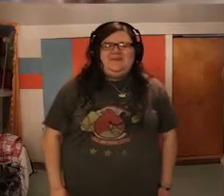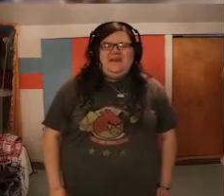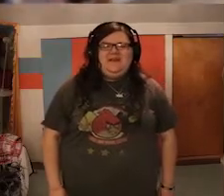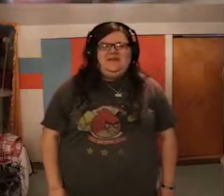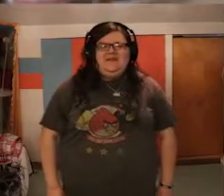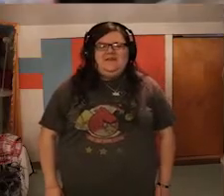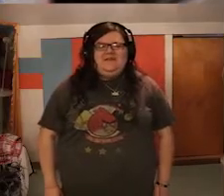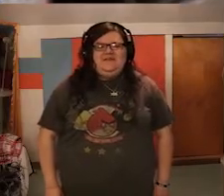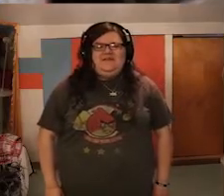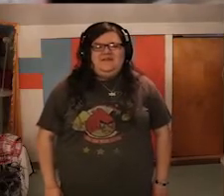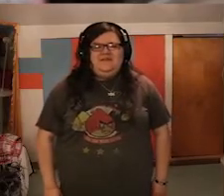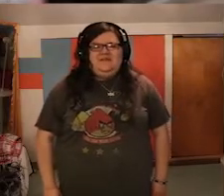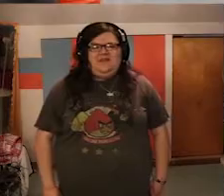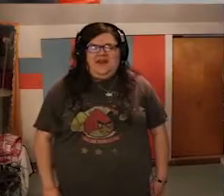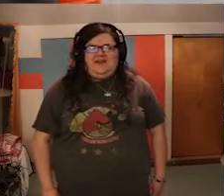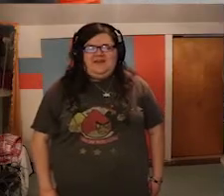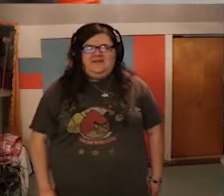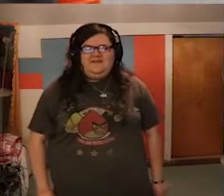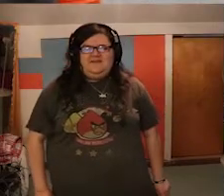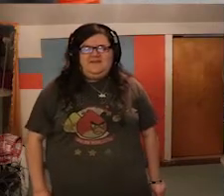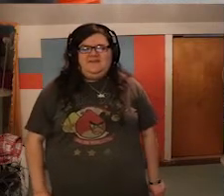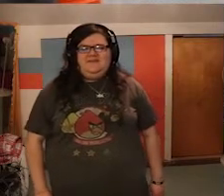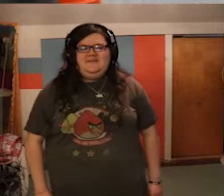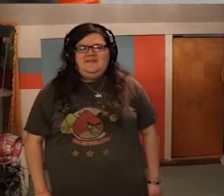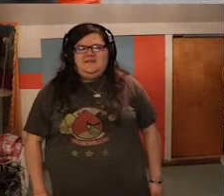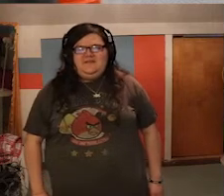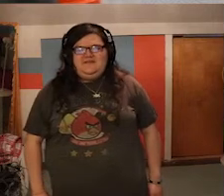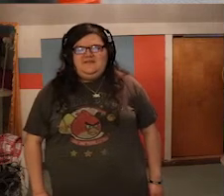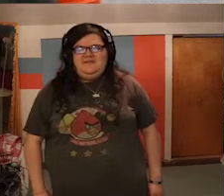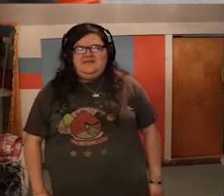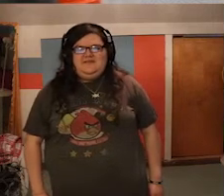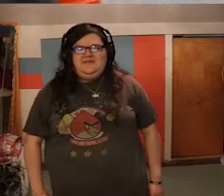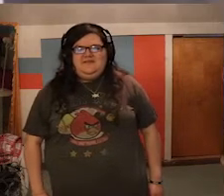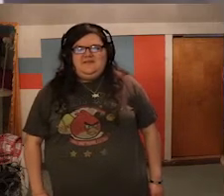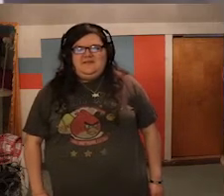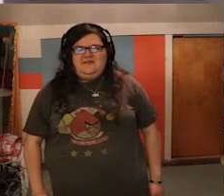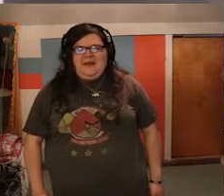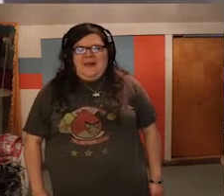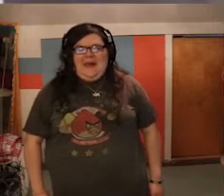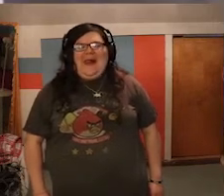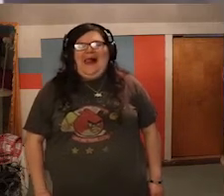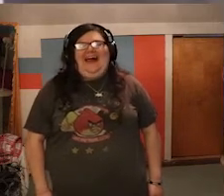Why would you use a whisk, Simon? Whisks don't mash. Yeah. Whack's done. I definitely did this all on my own.